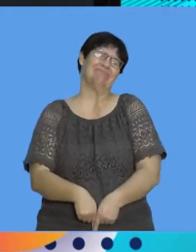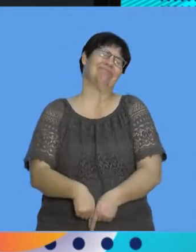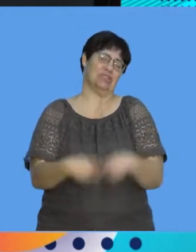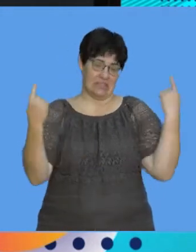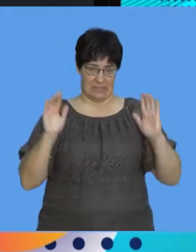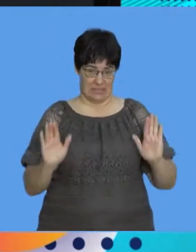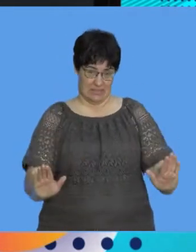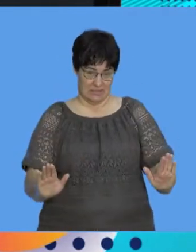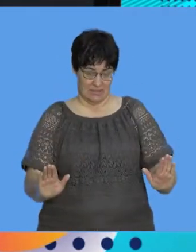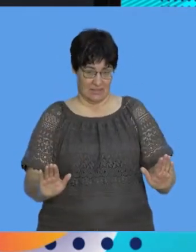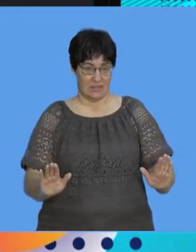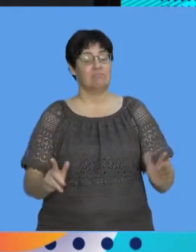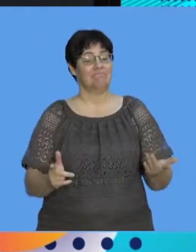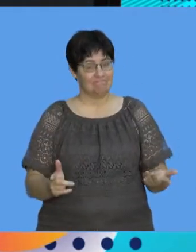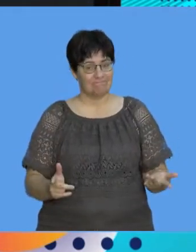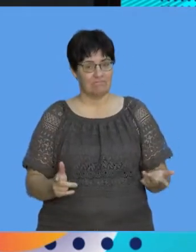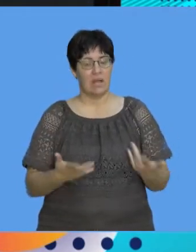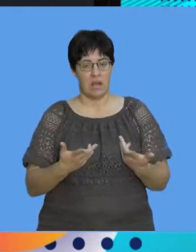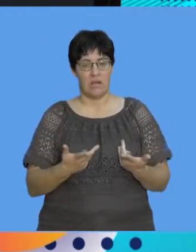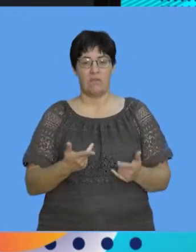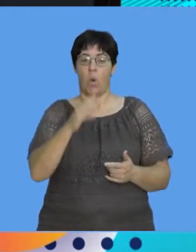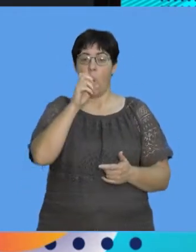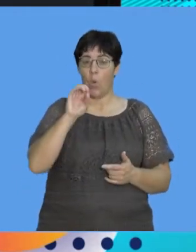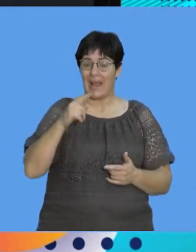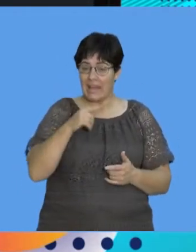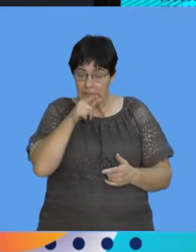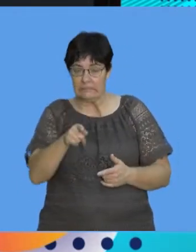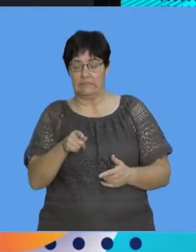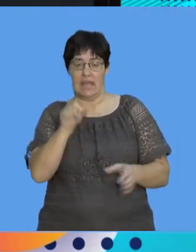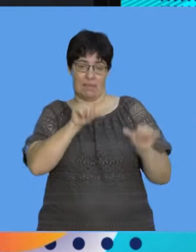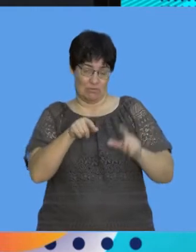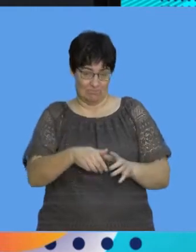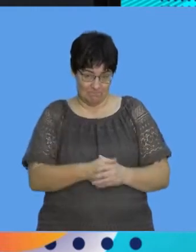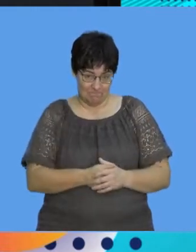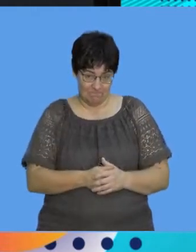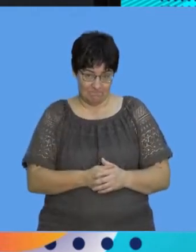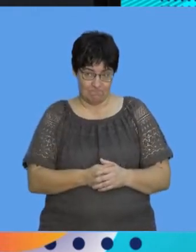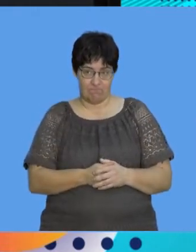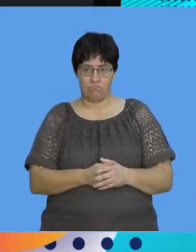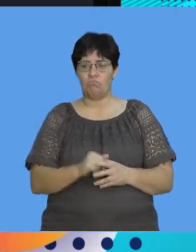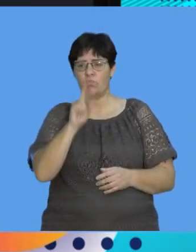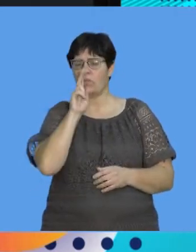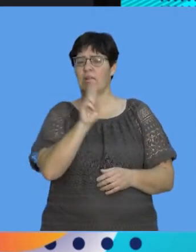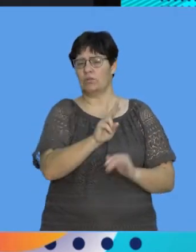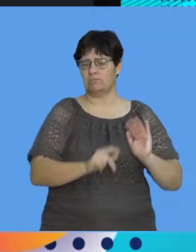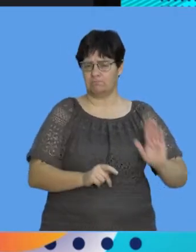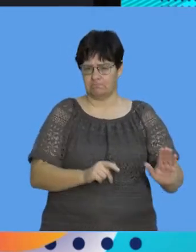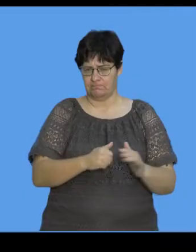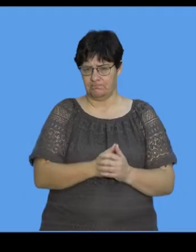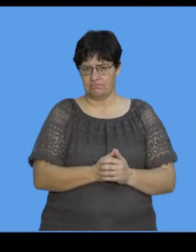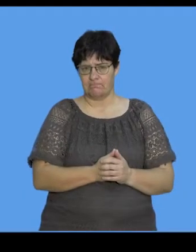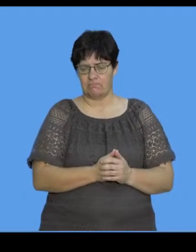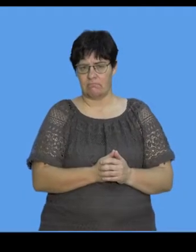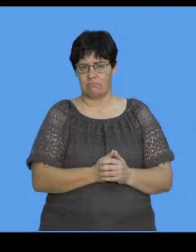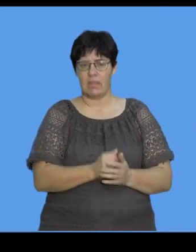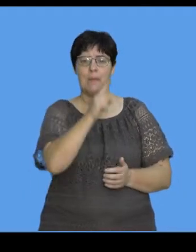are totally different things when it comes to, right, organic chemistry. Okay, guys, so let's have a look. All